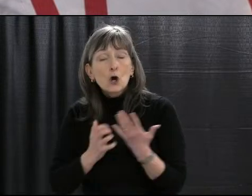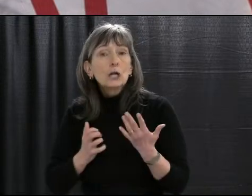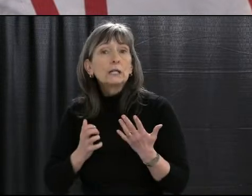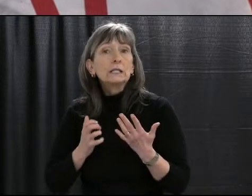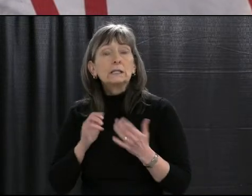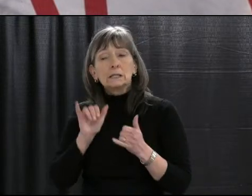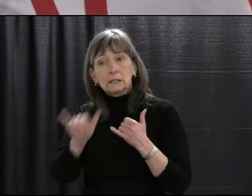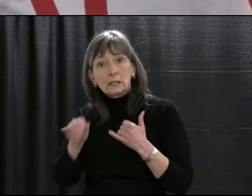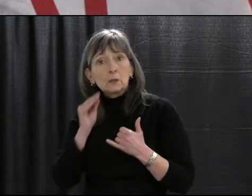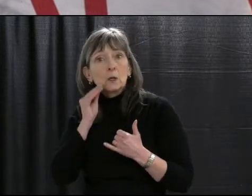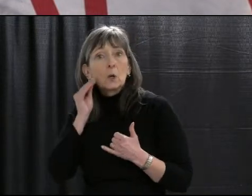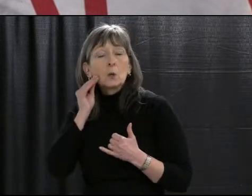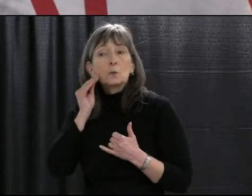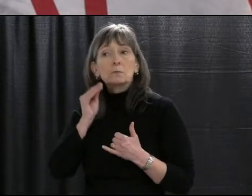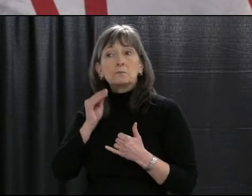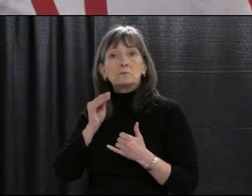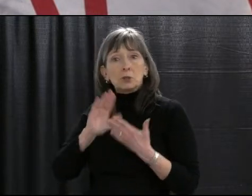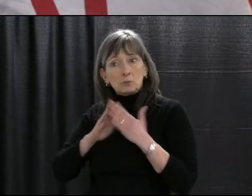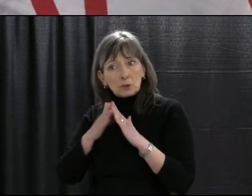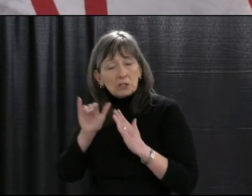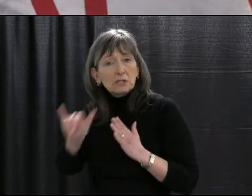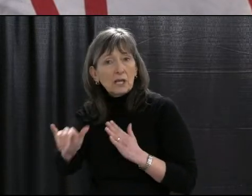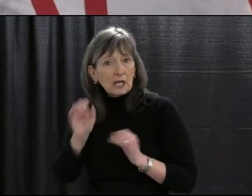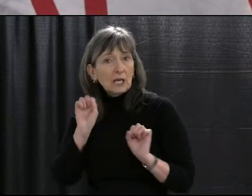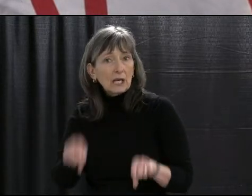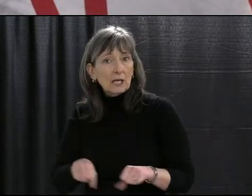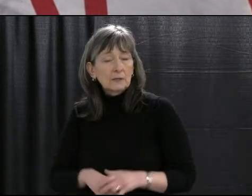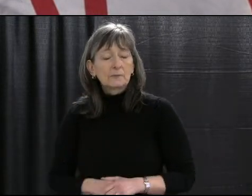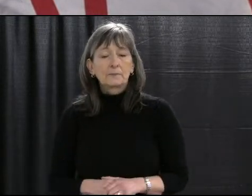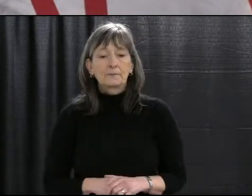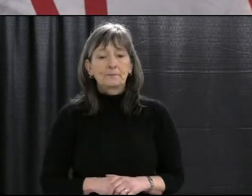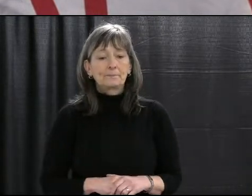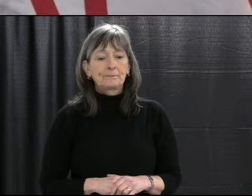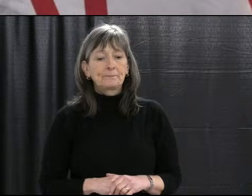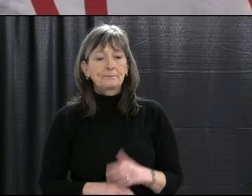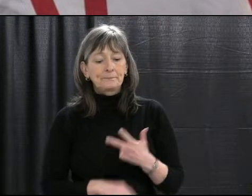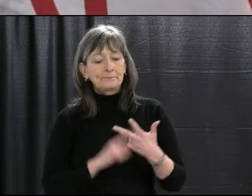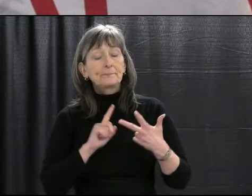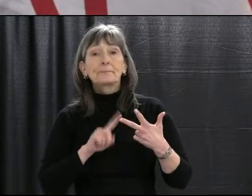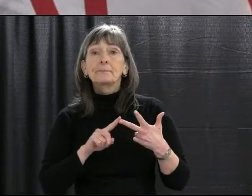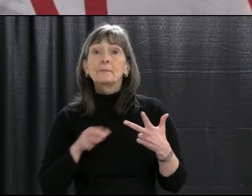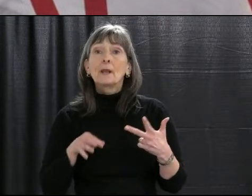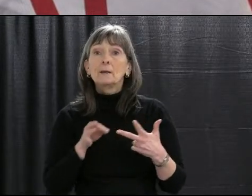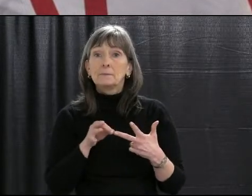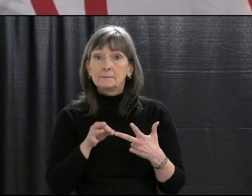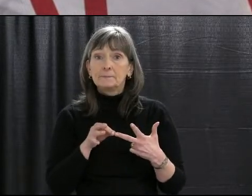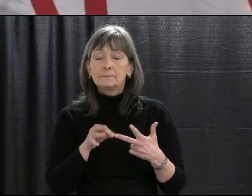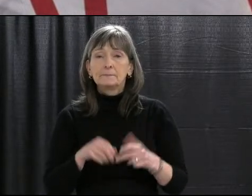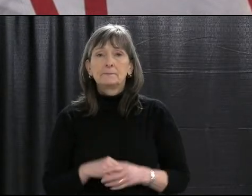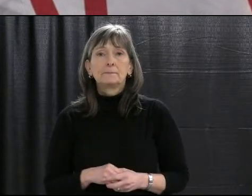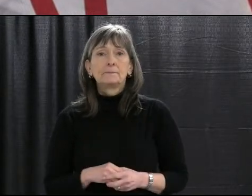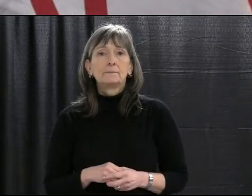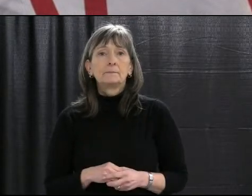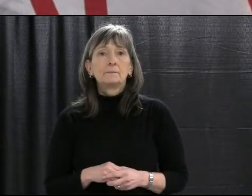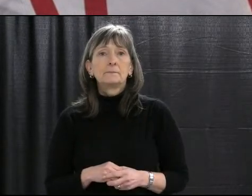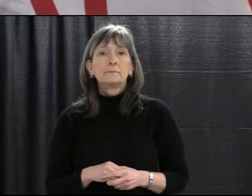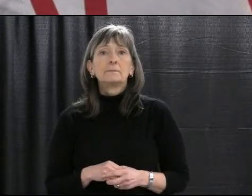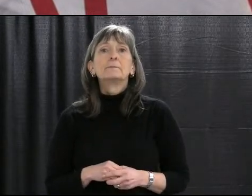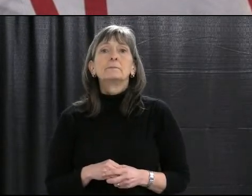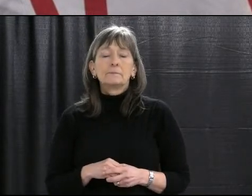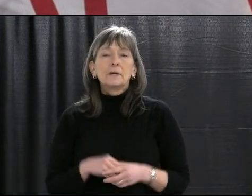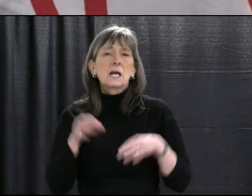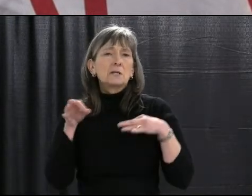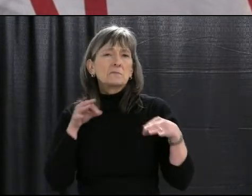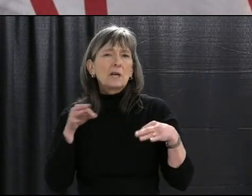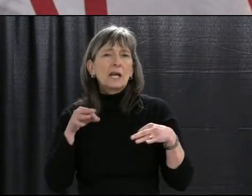loved ones and in their communities. The third part of our update is the increased use of virtual heart